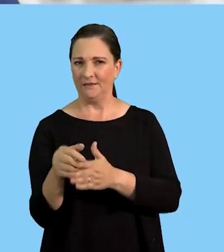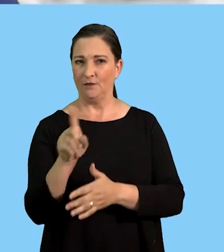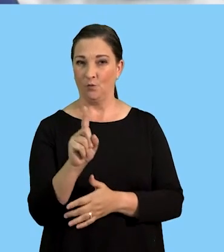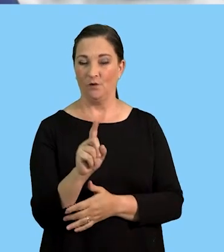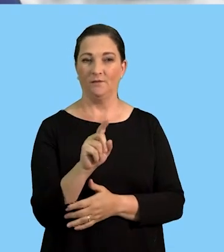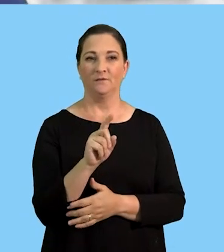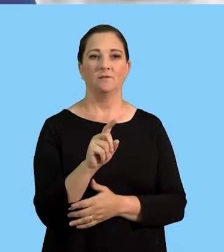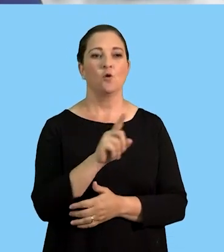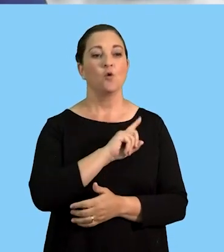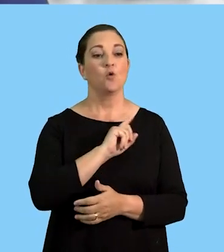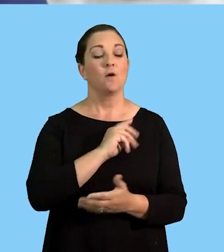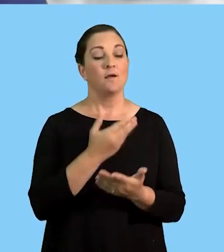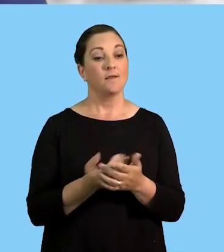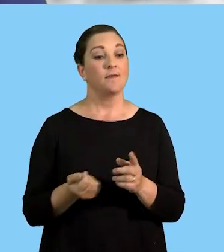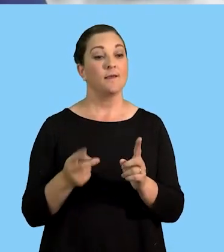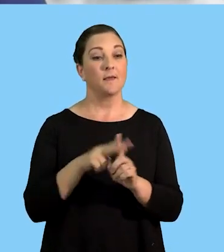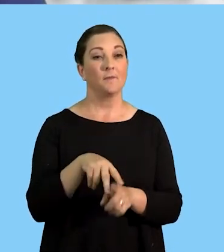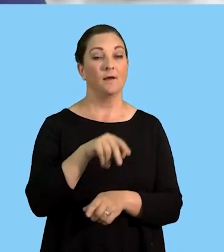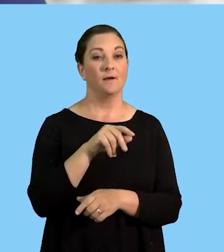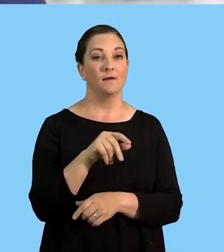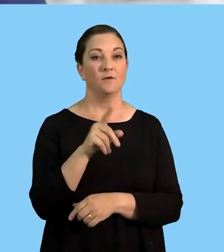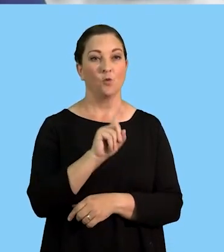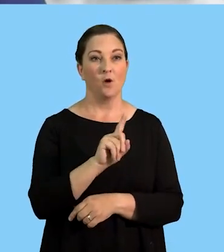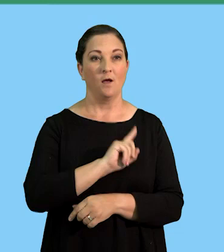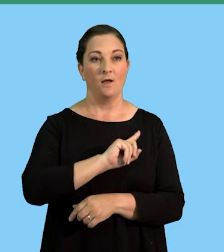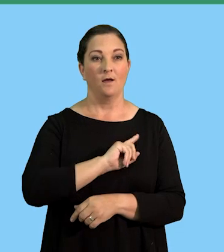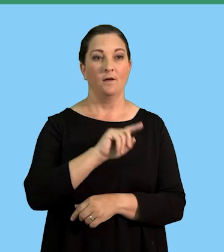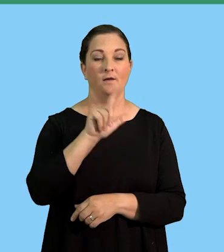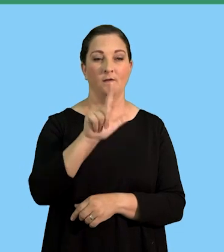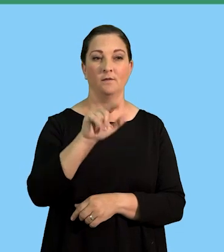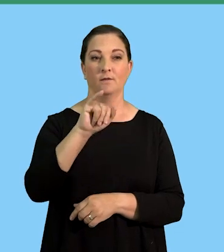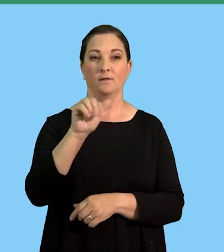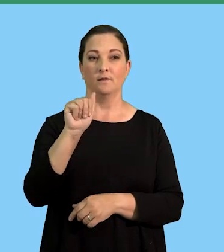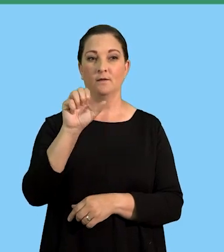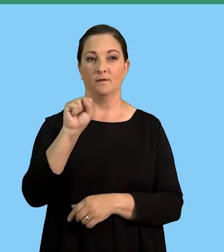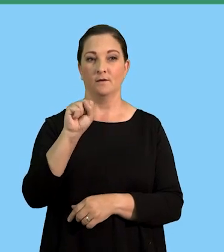is basically applying what we call laissez-faire,